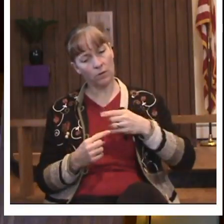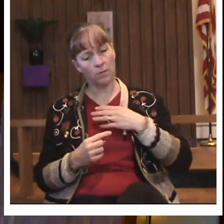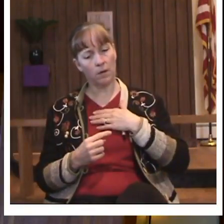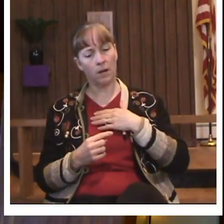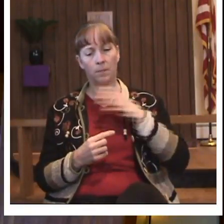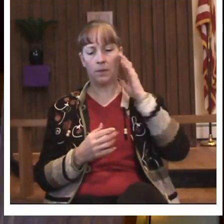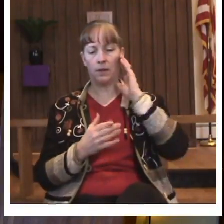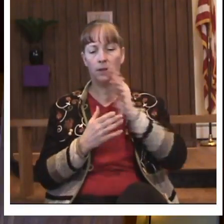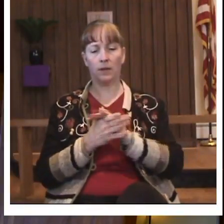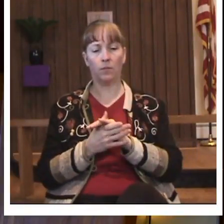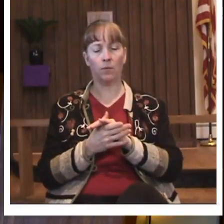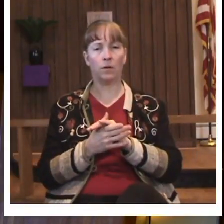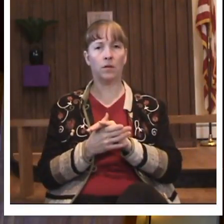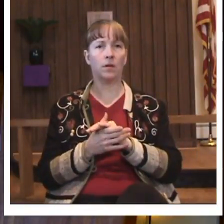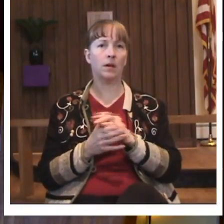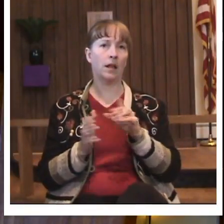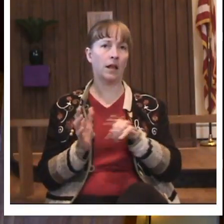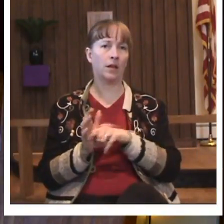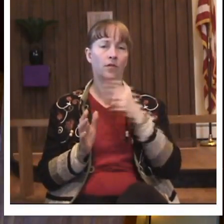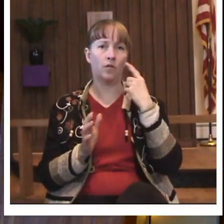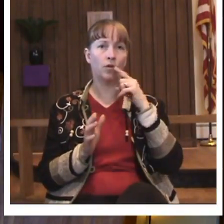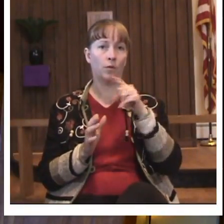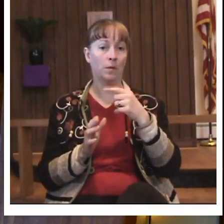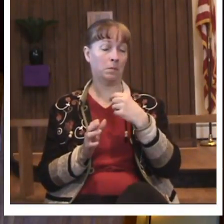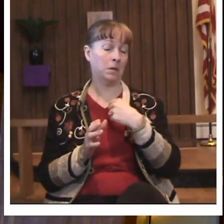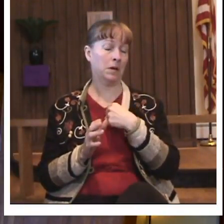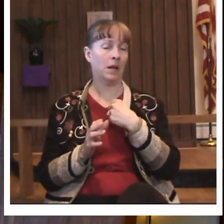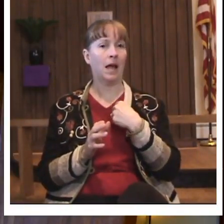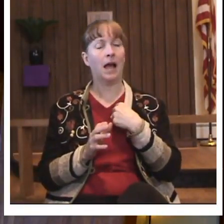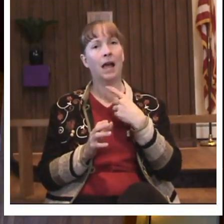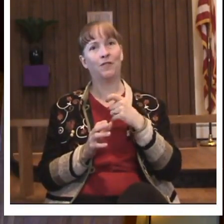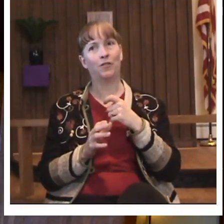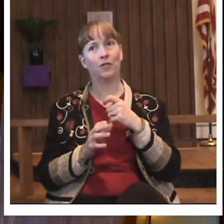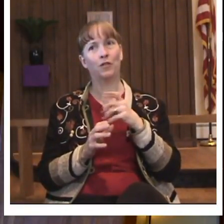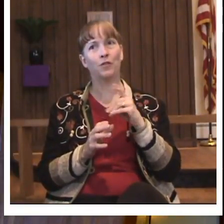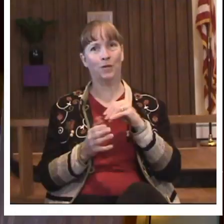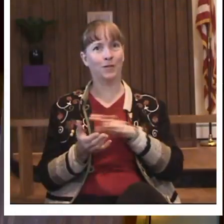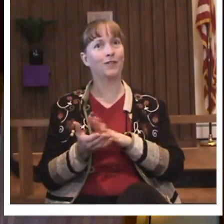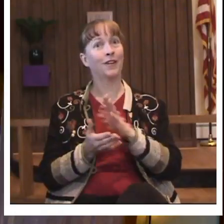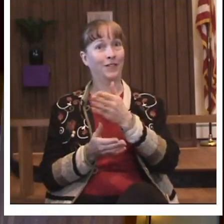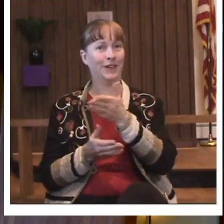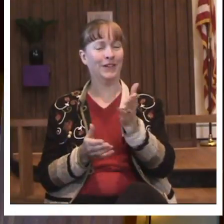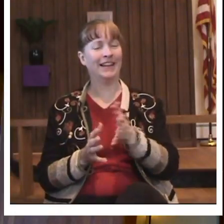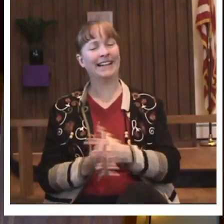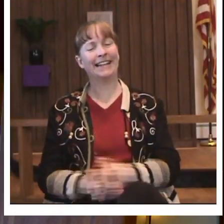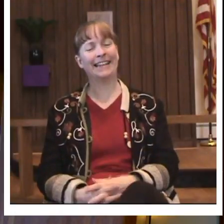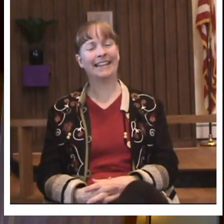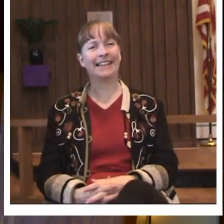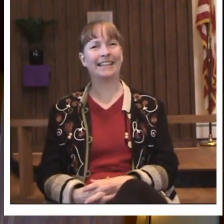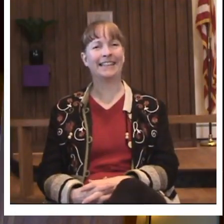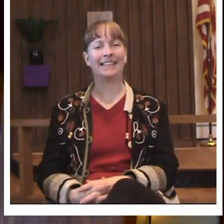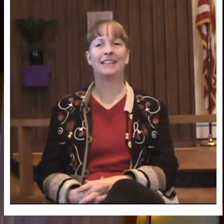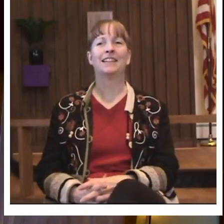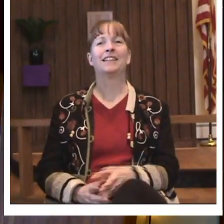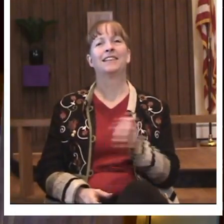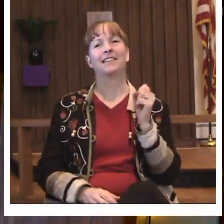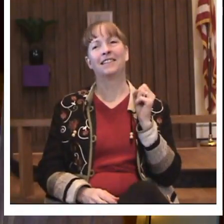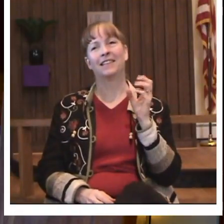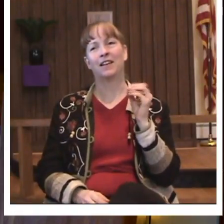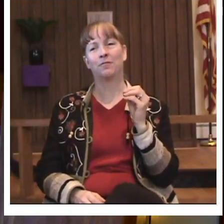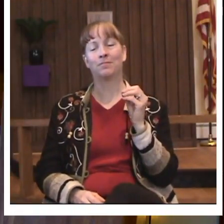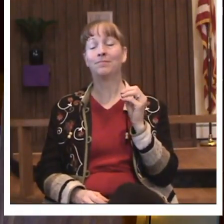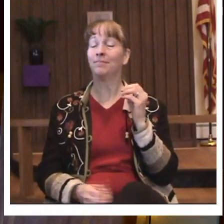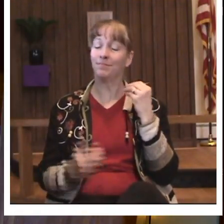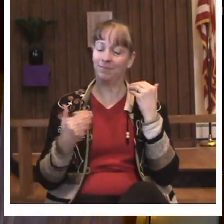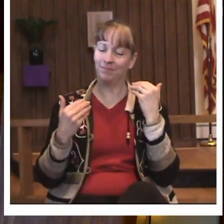One of the drawbacks for you and for me is that I have to do it in public. So, here